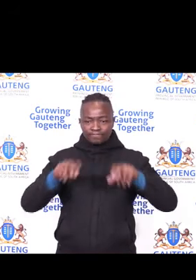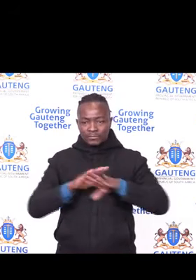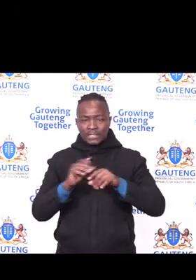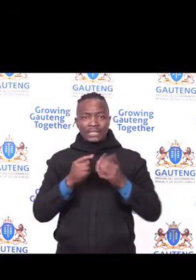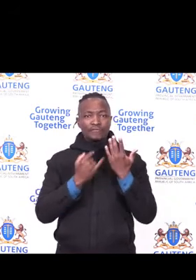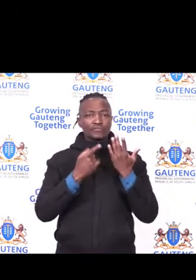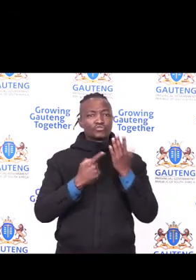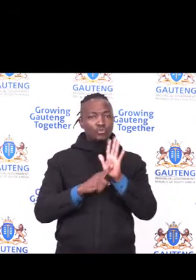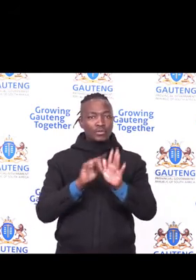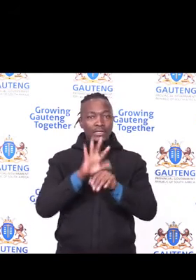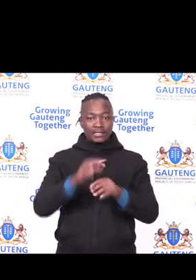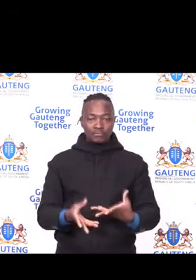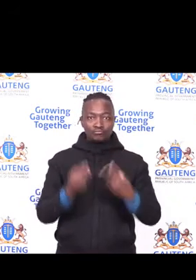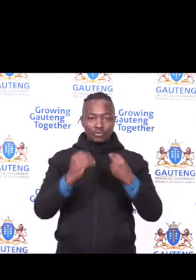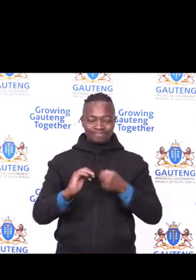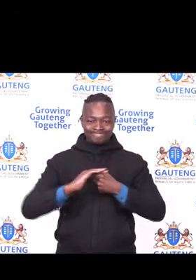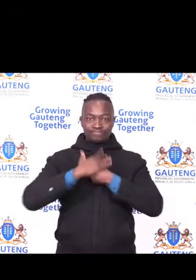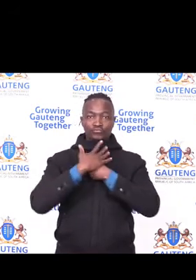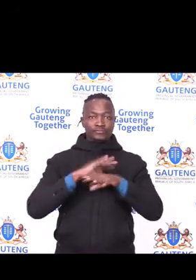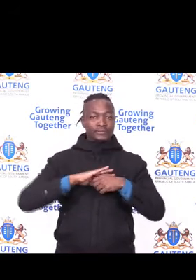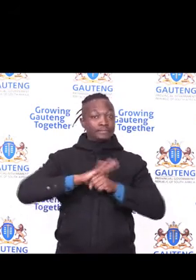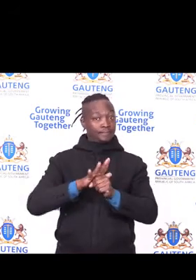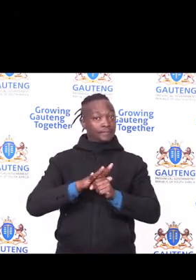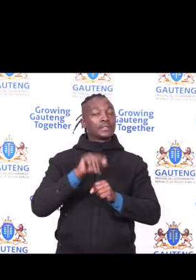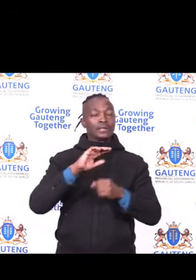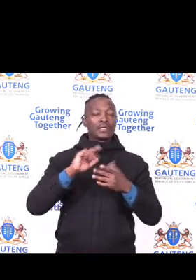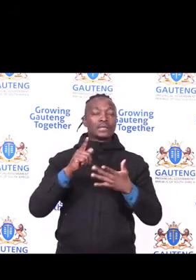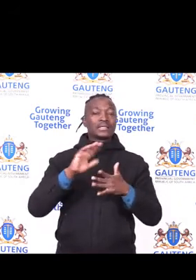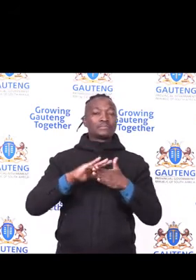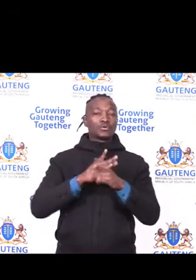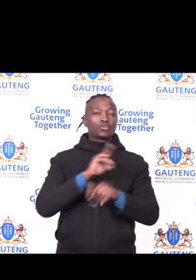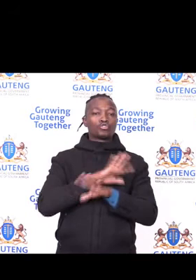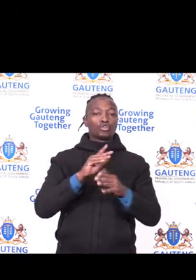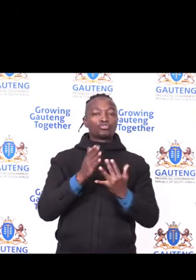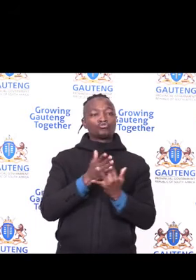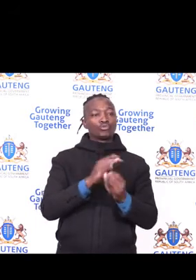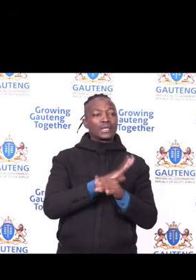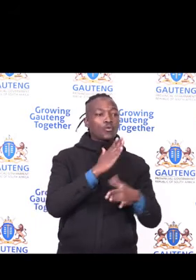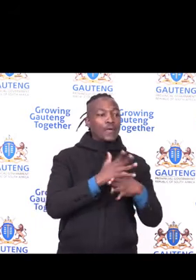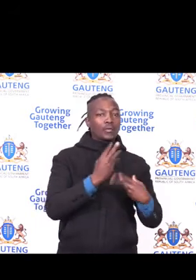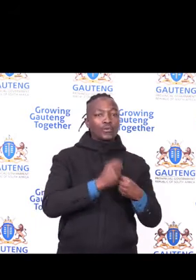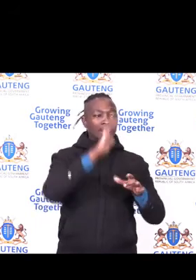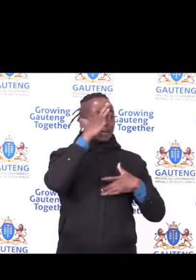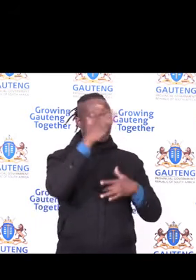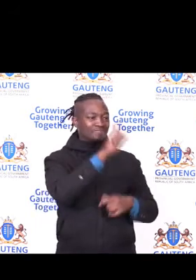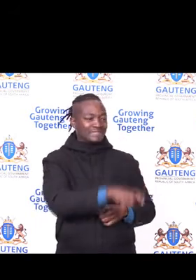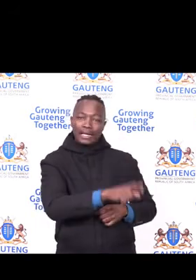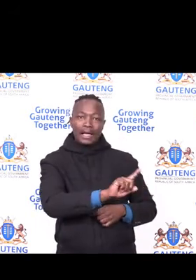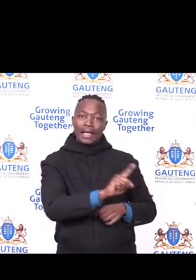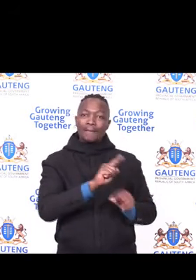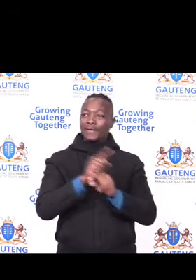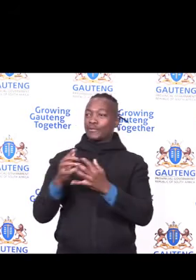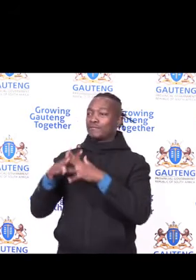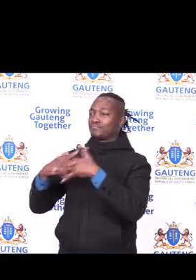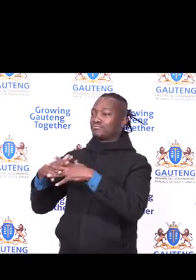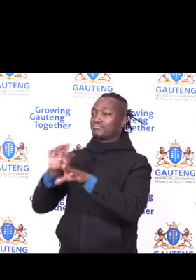that people who have gotten infected, they've actually got infected not during dealing with patients, but when they're interacting